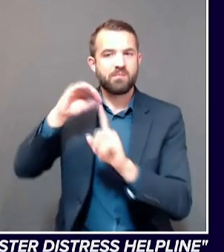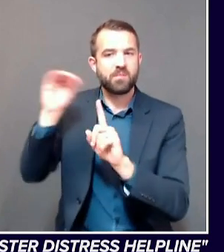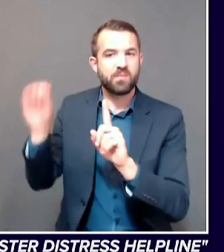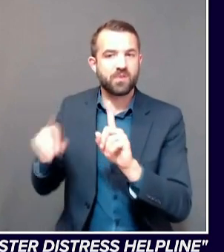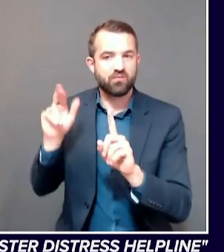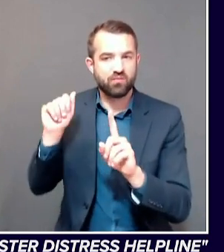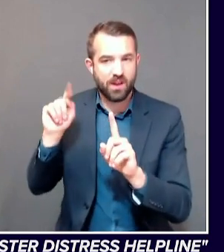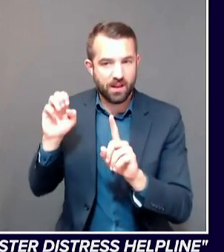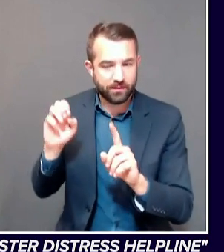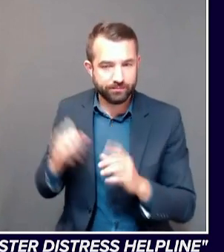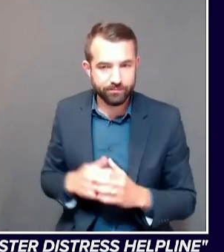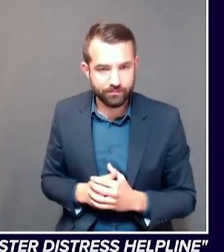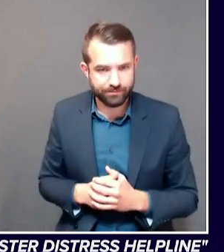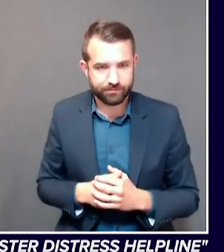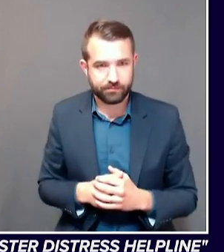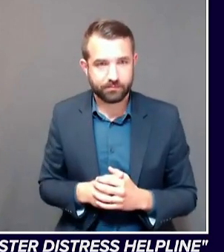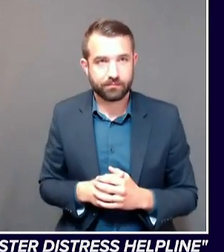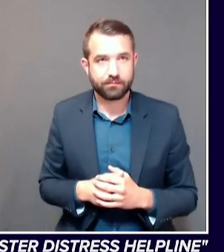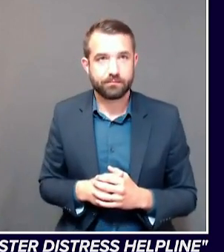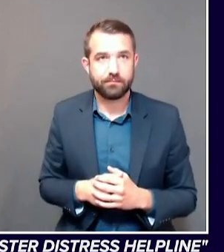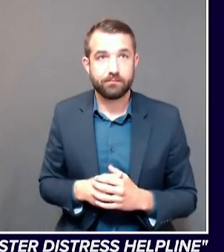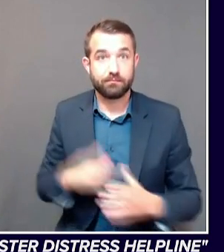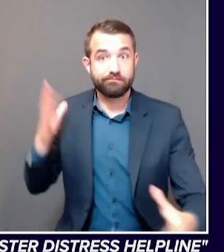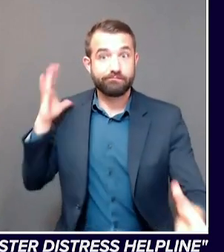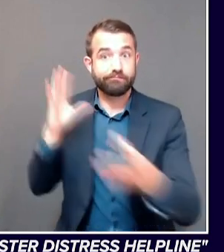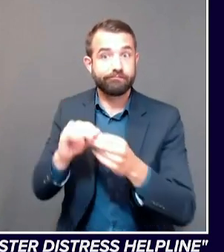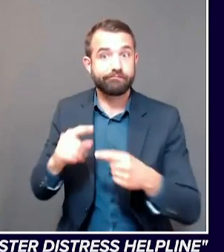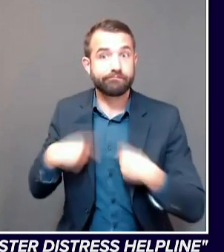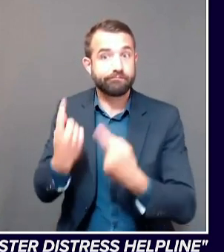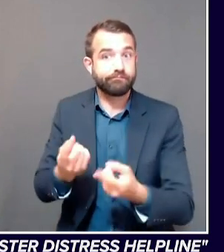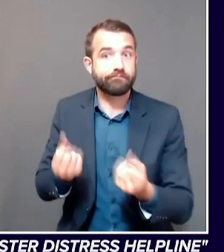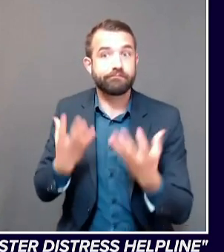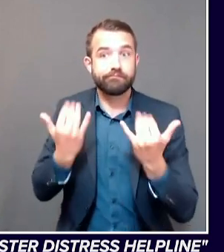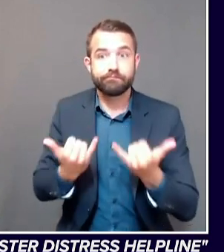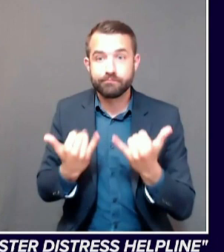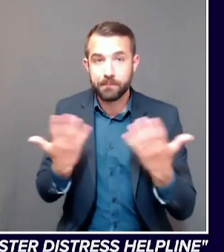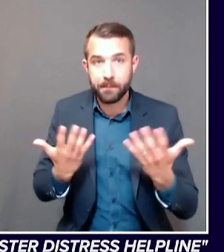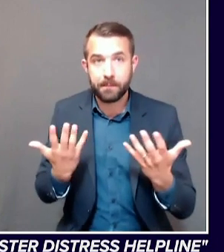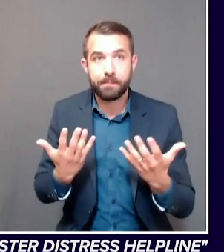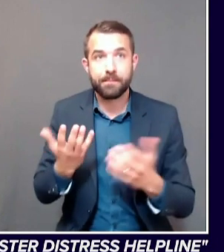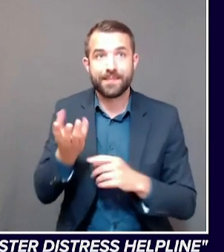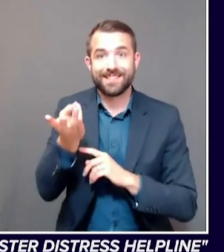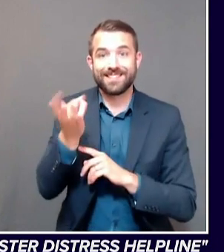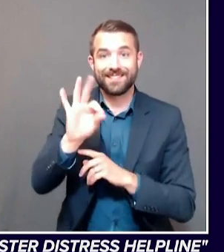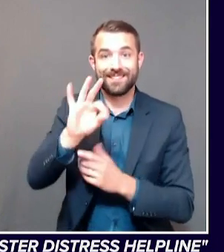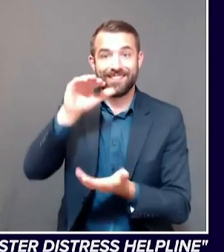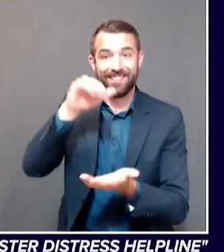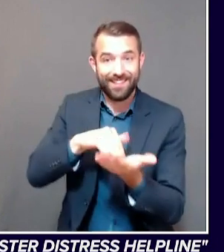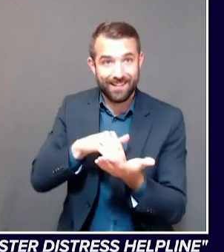about. Cumulatively, thus far in Maine, there have been a total of